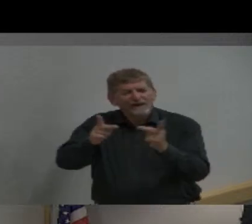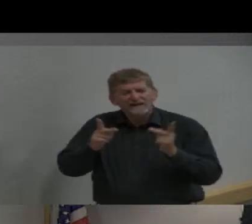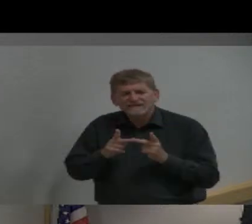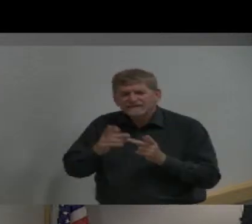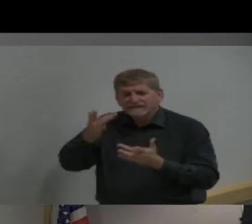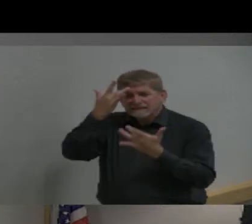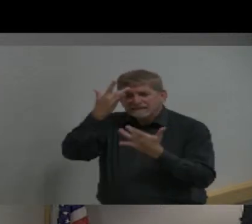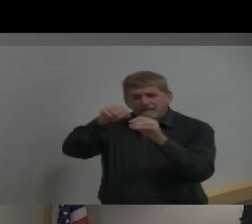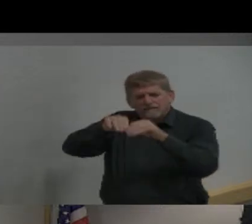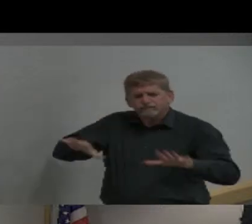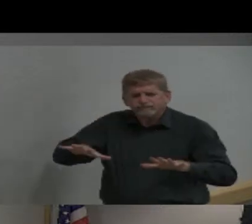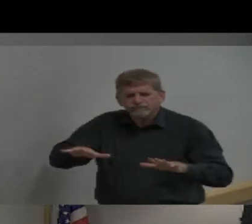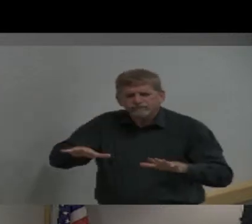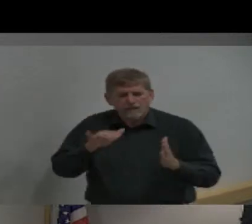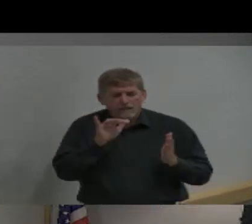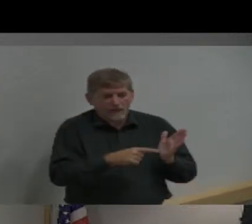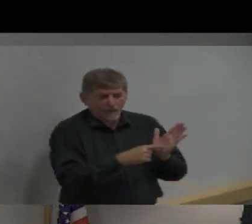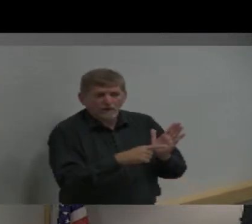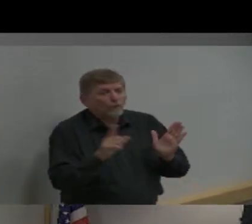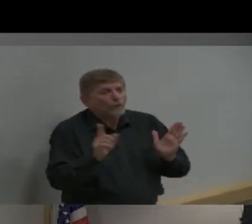Tippecanoe County Health Department website.